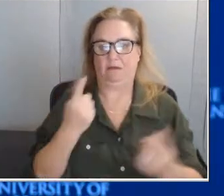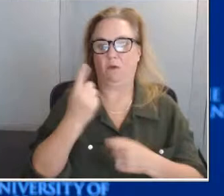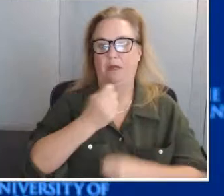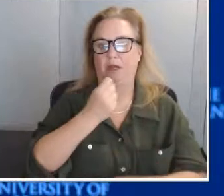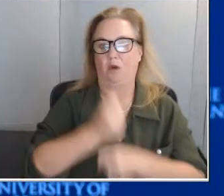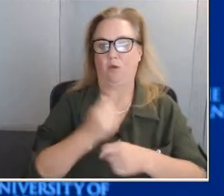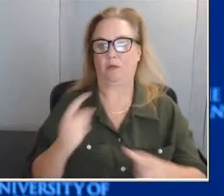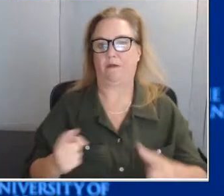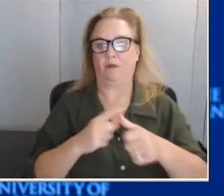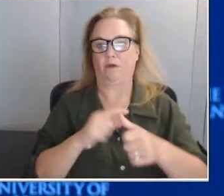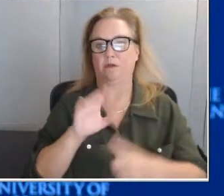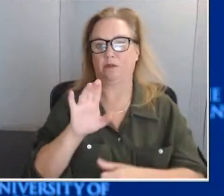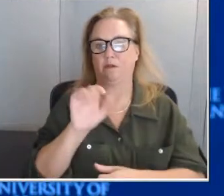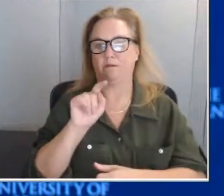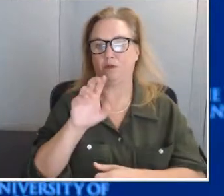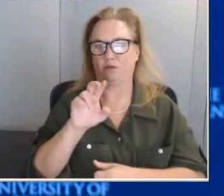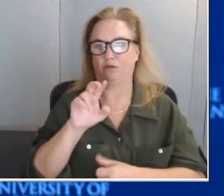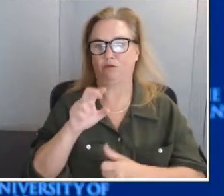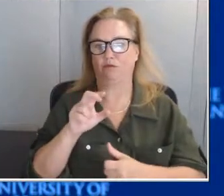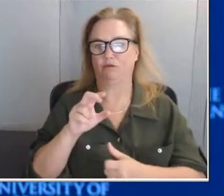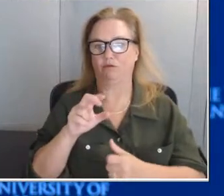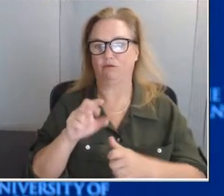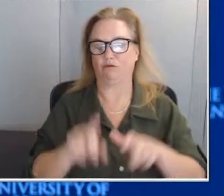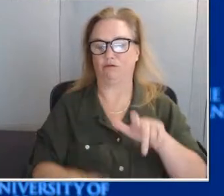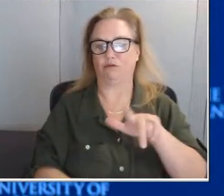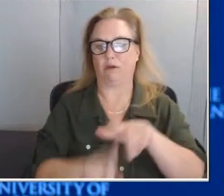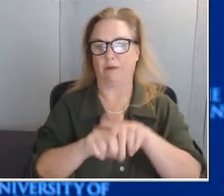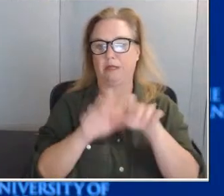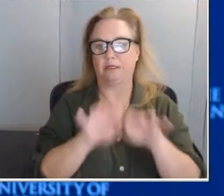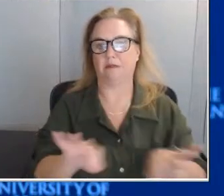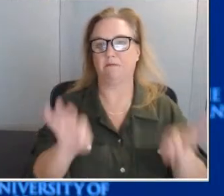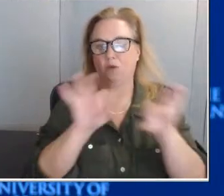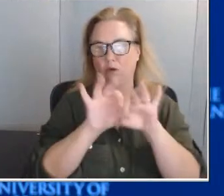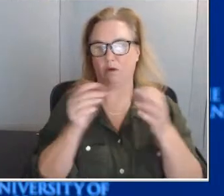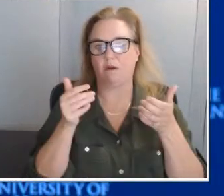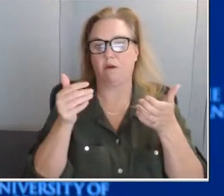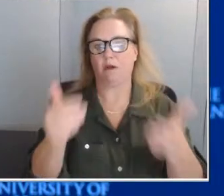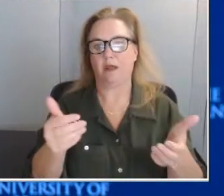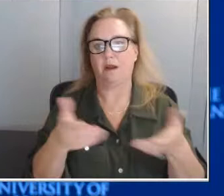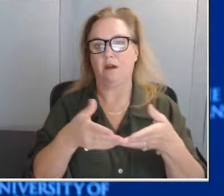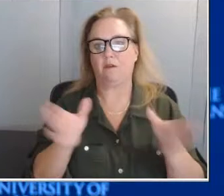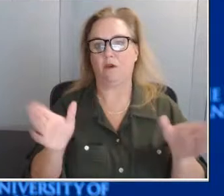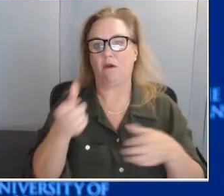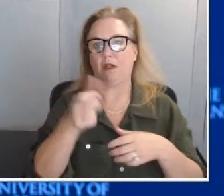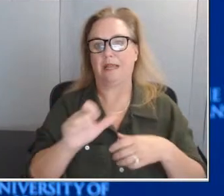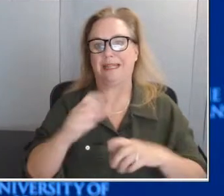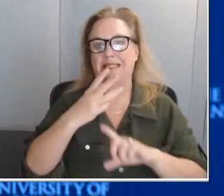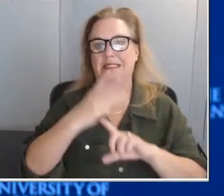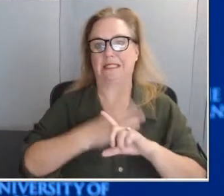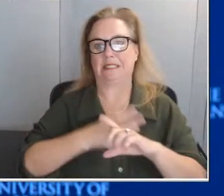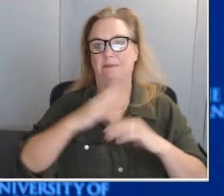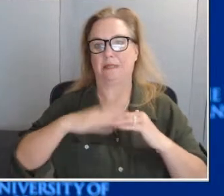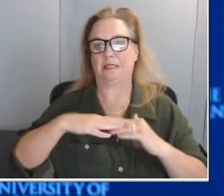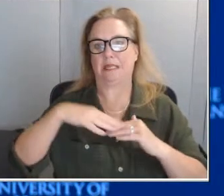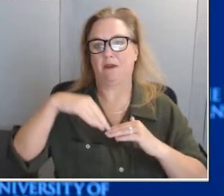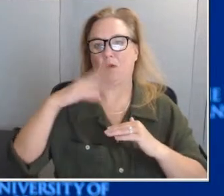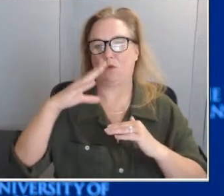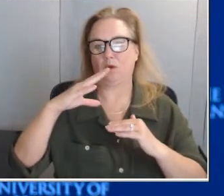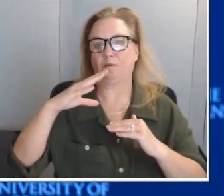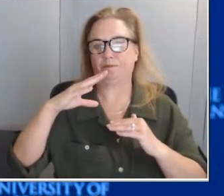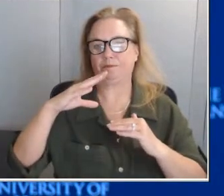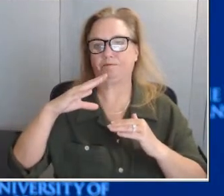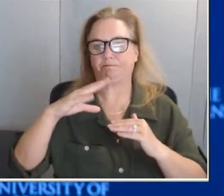first boosters rolled out, then it's important to get it. So yeah, overall, anybody 6 months of age up